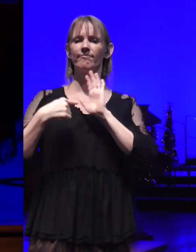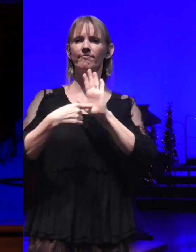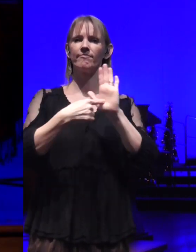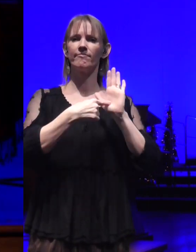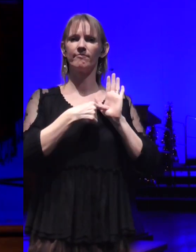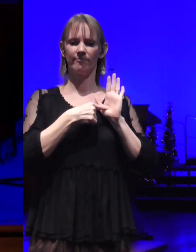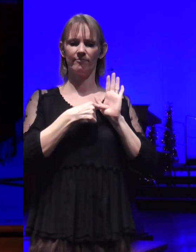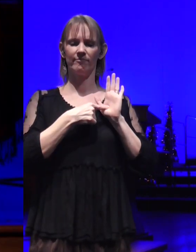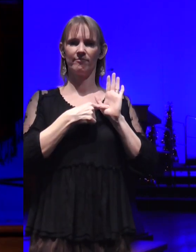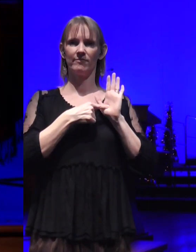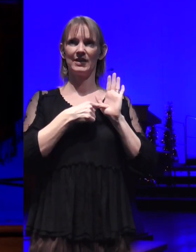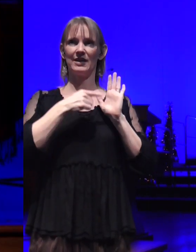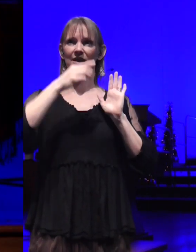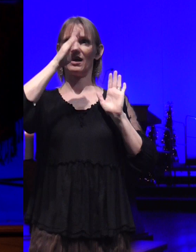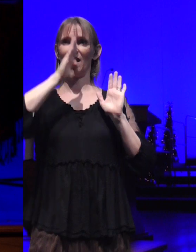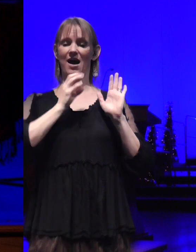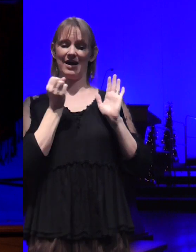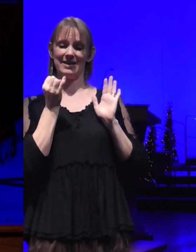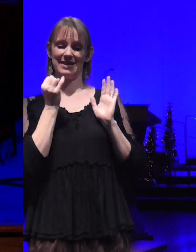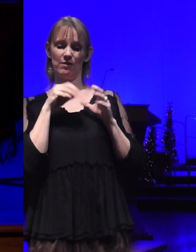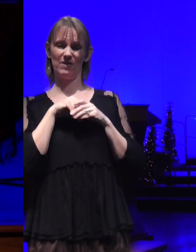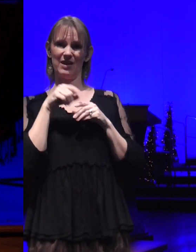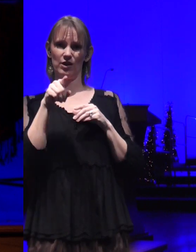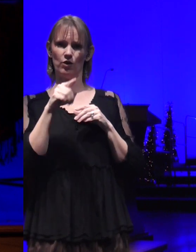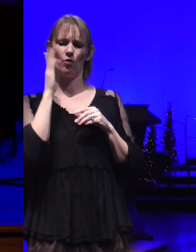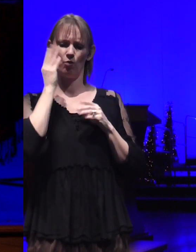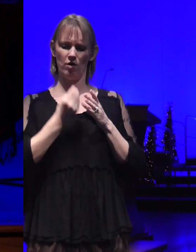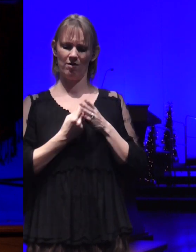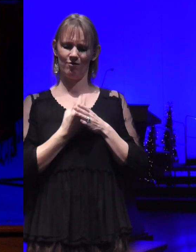within the God seed I've placed within you.